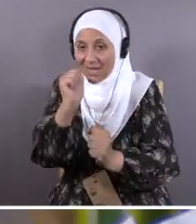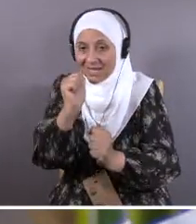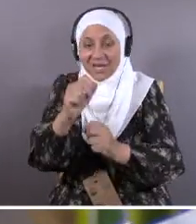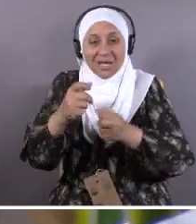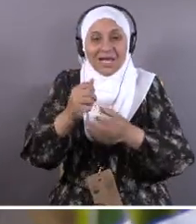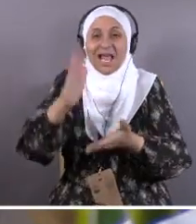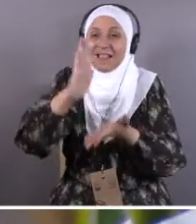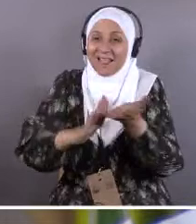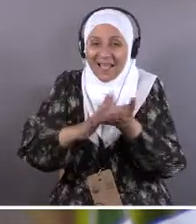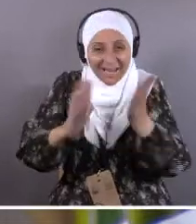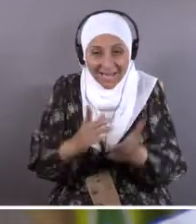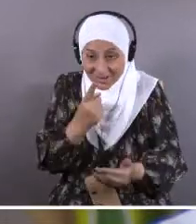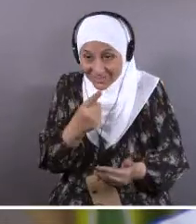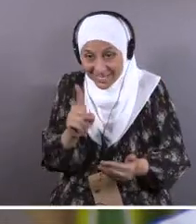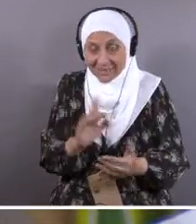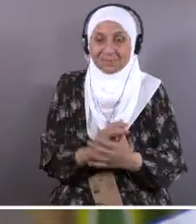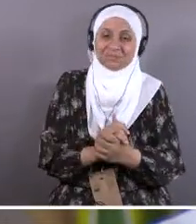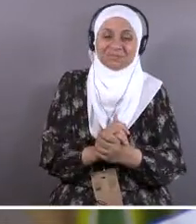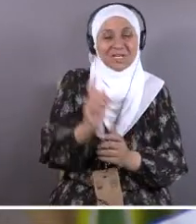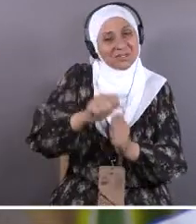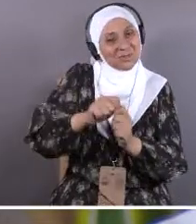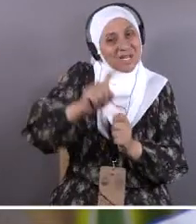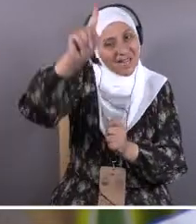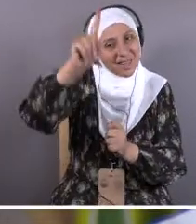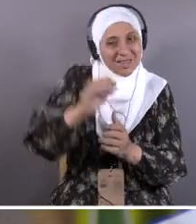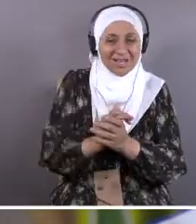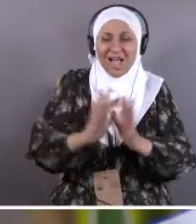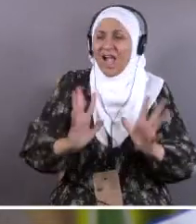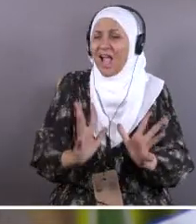called reuse or